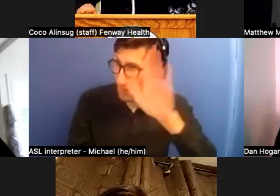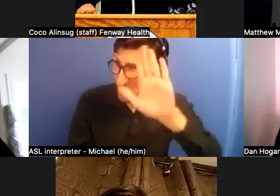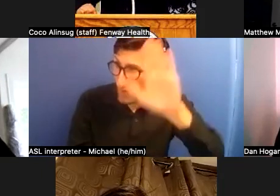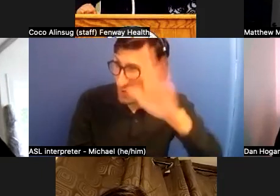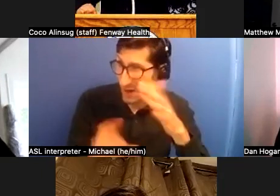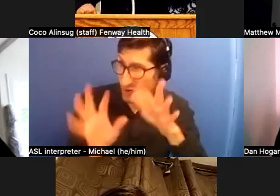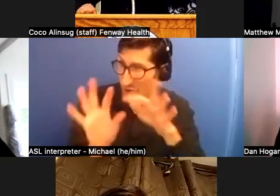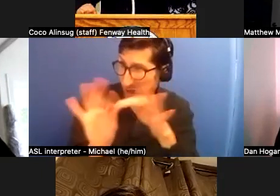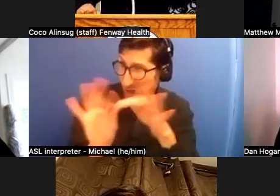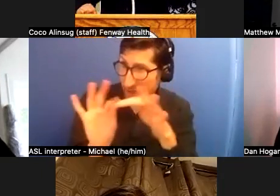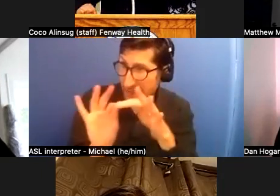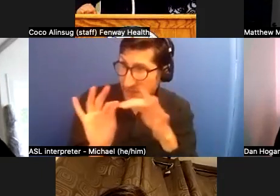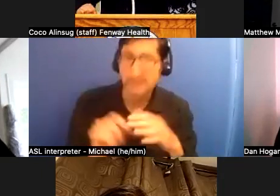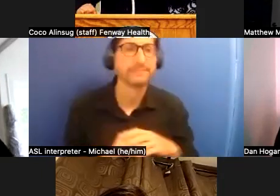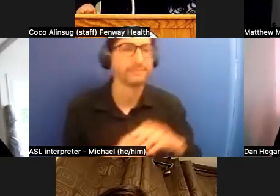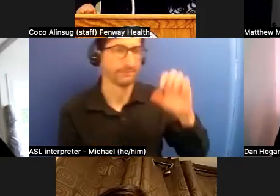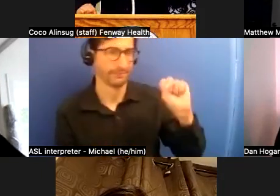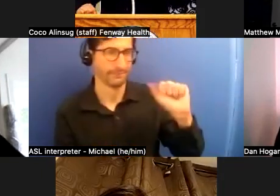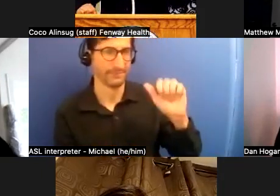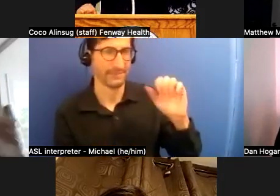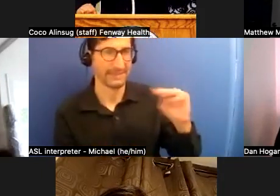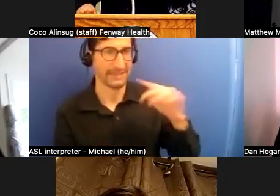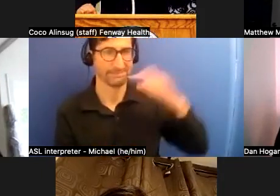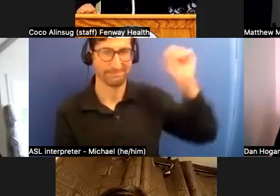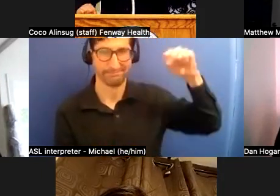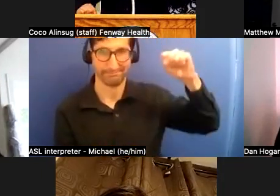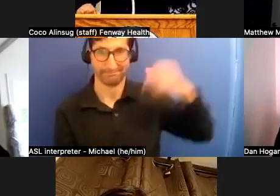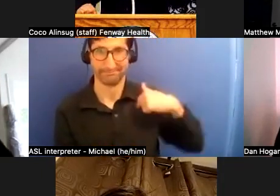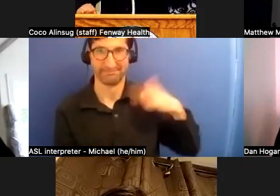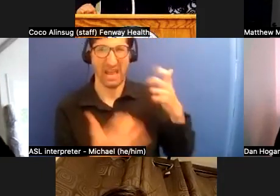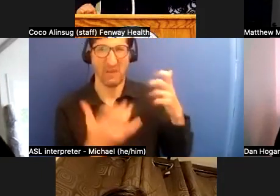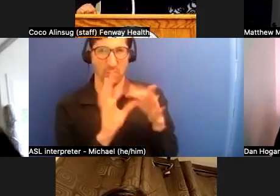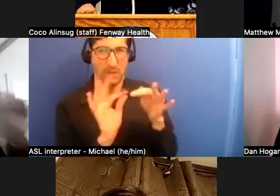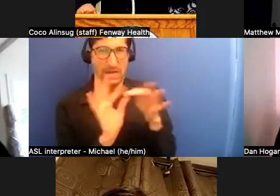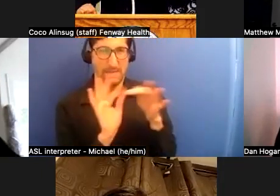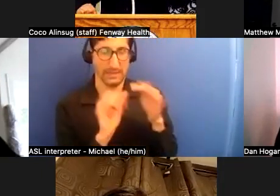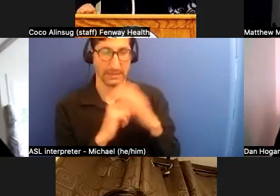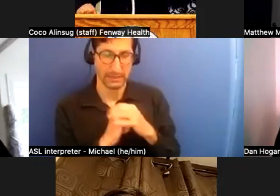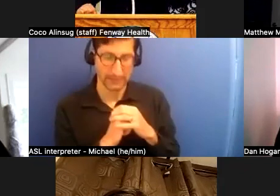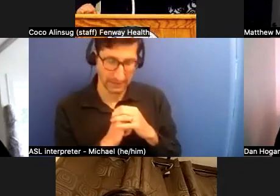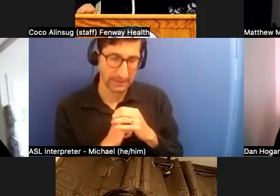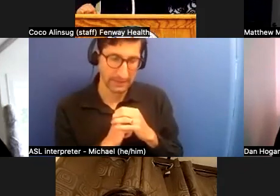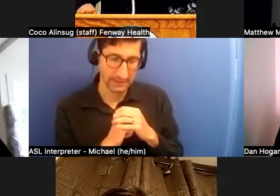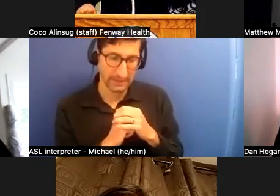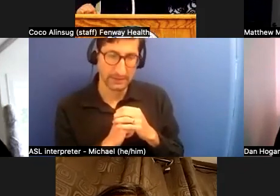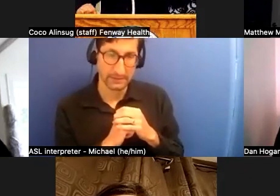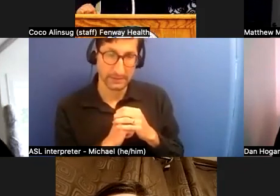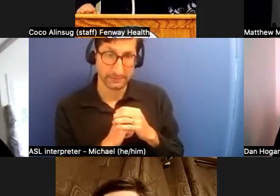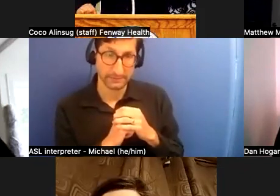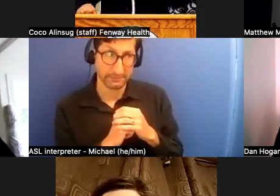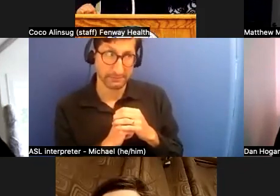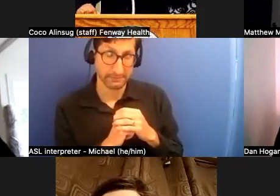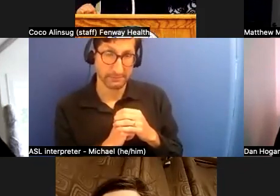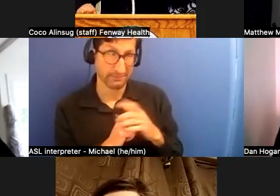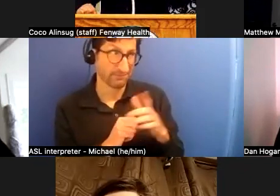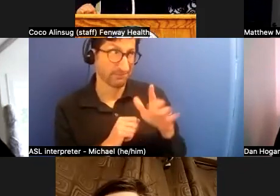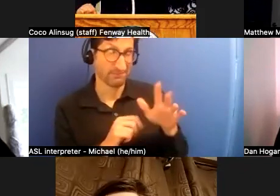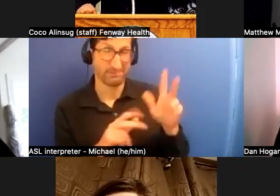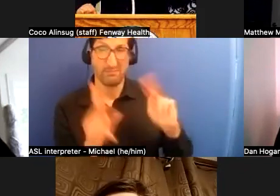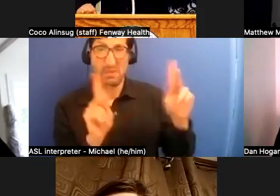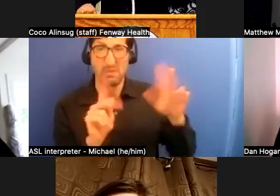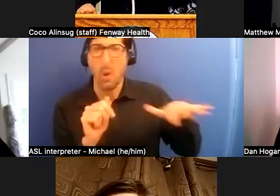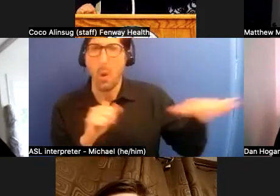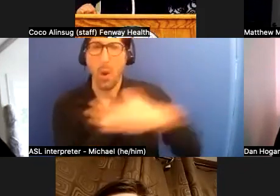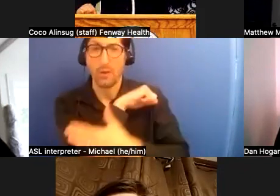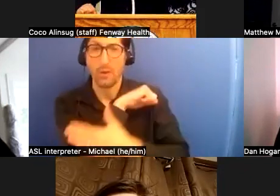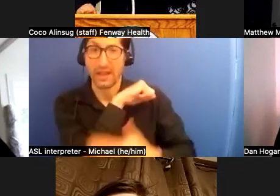quickly. Listen, I've received, I receive and have received thousands of inquiries around from folks around the